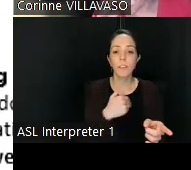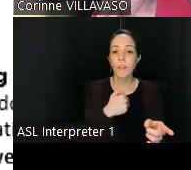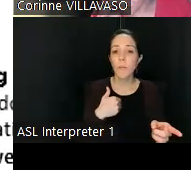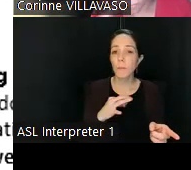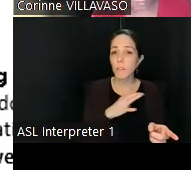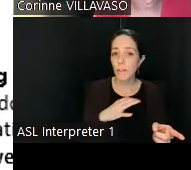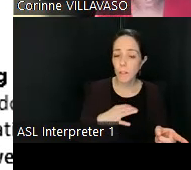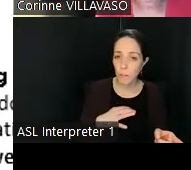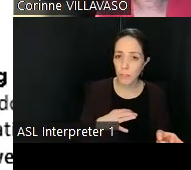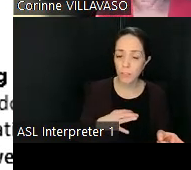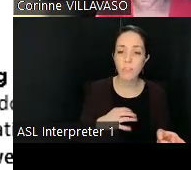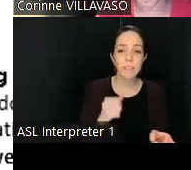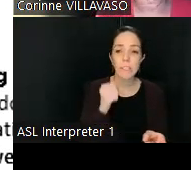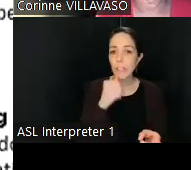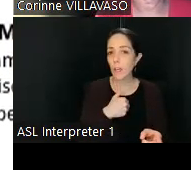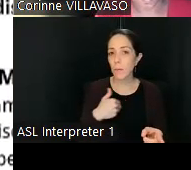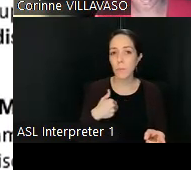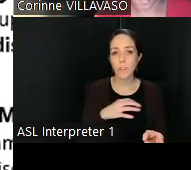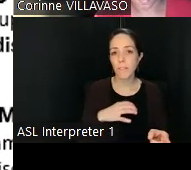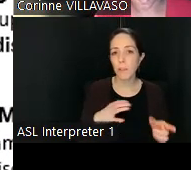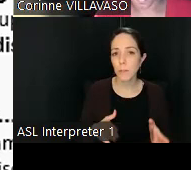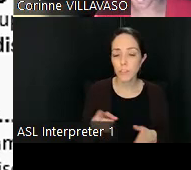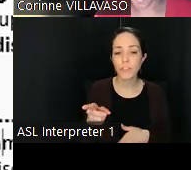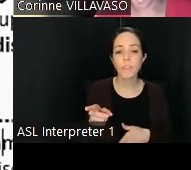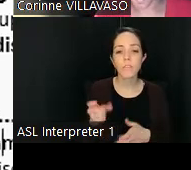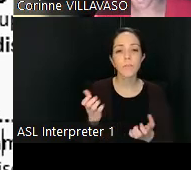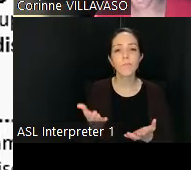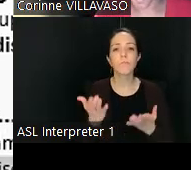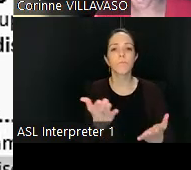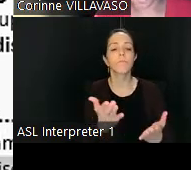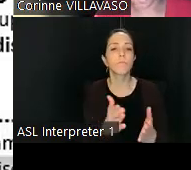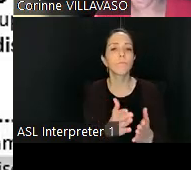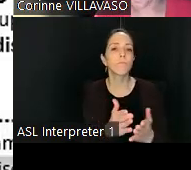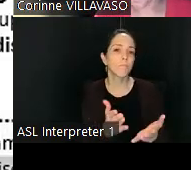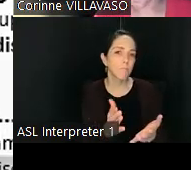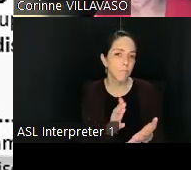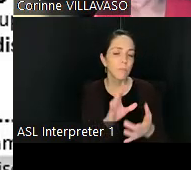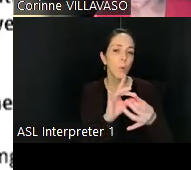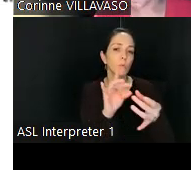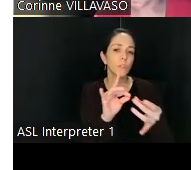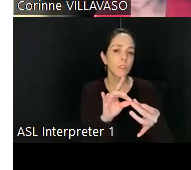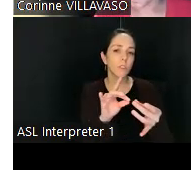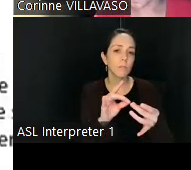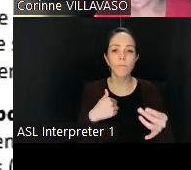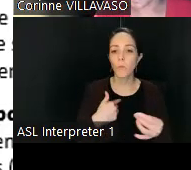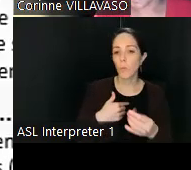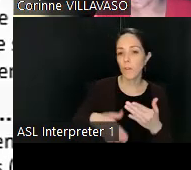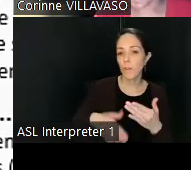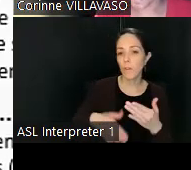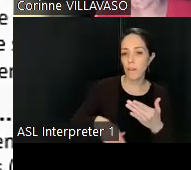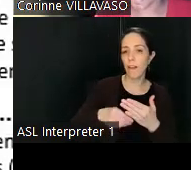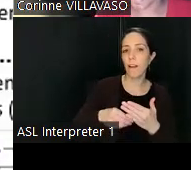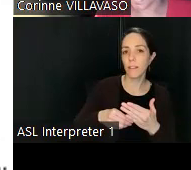members of the subcommittee, and therefore were giving through that method a couple particular notes that were added in to